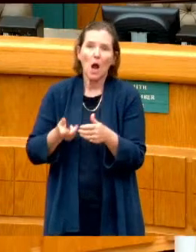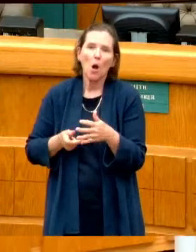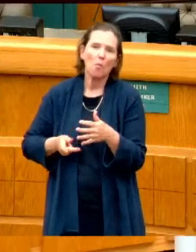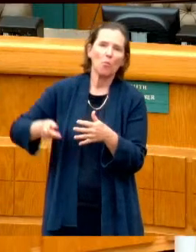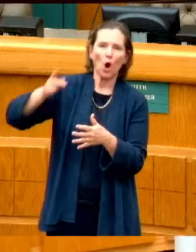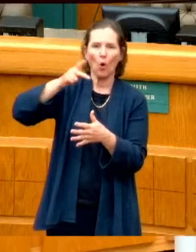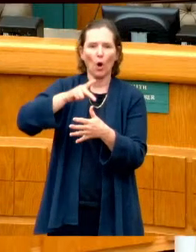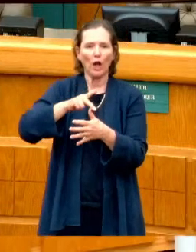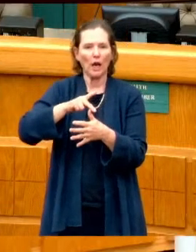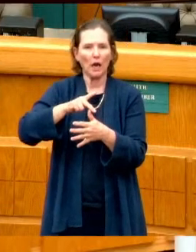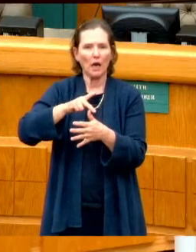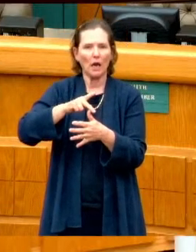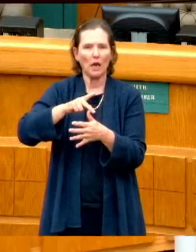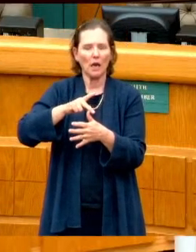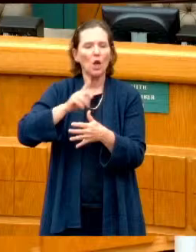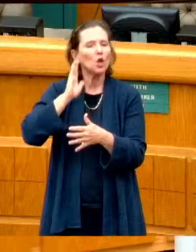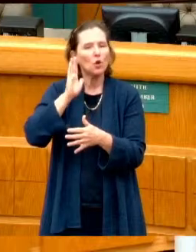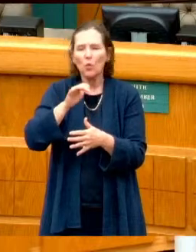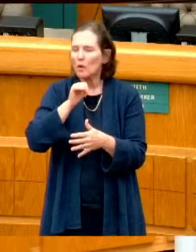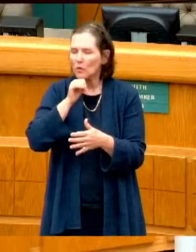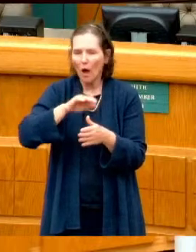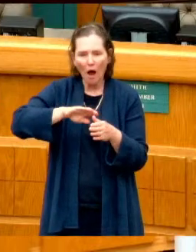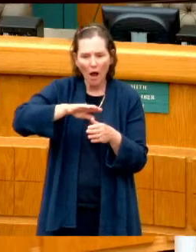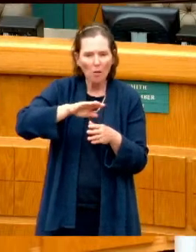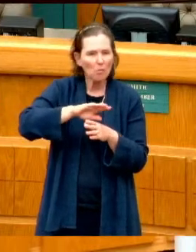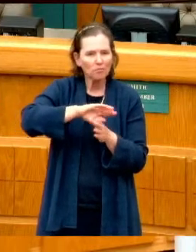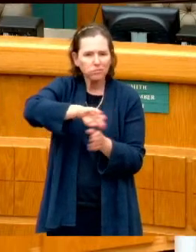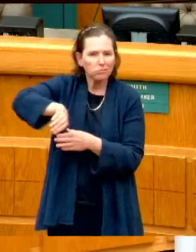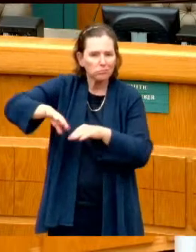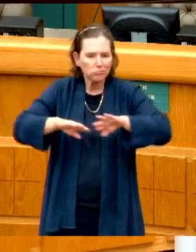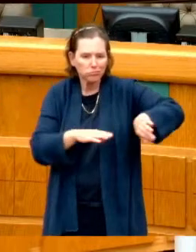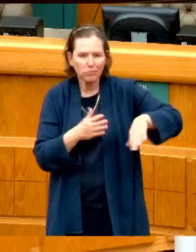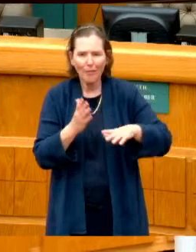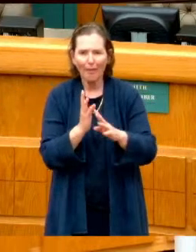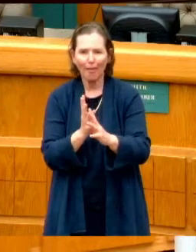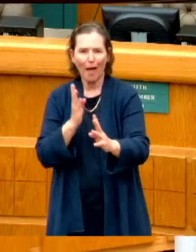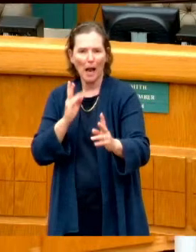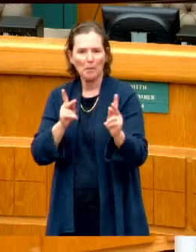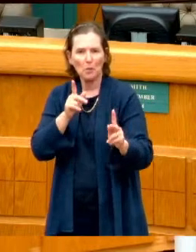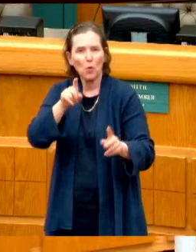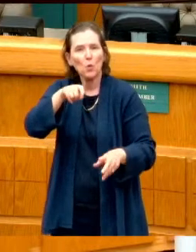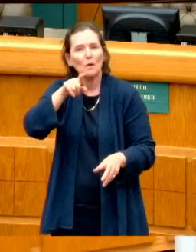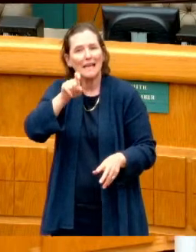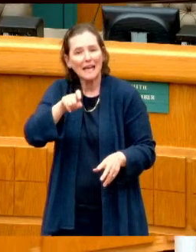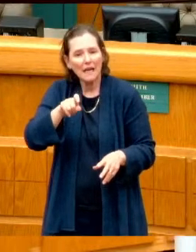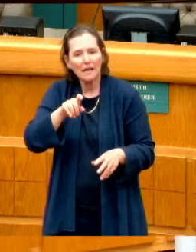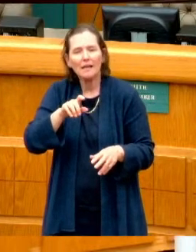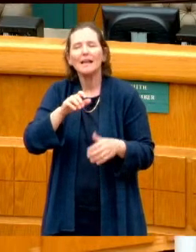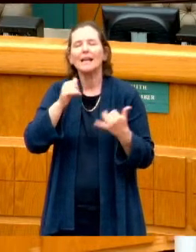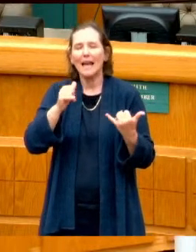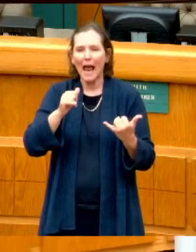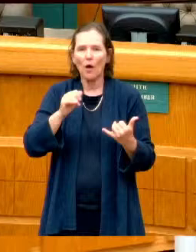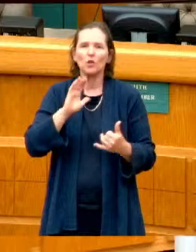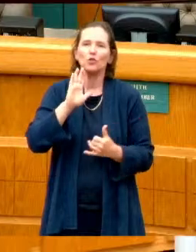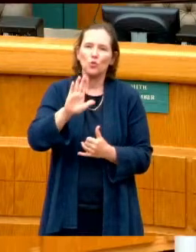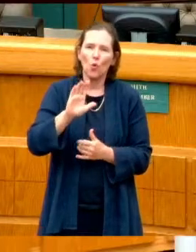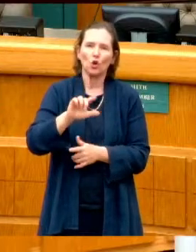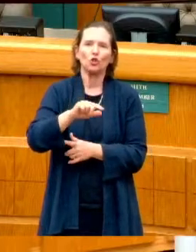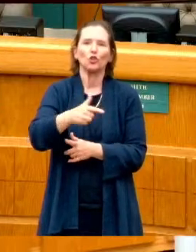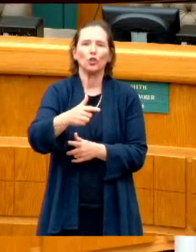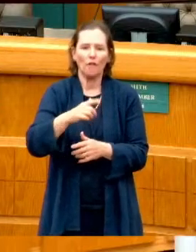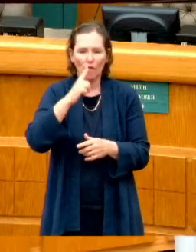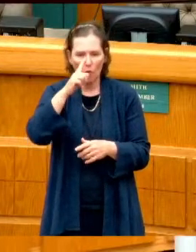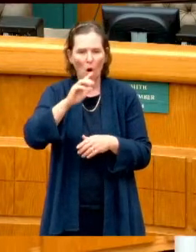pushing someone else more deserving out of line anymore starting on Monday. It's your turn. It's here for all of us